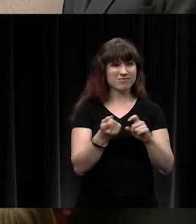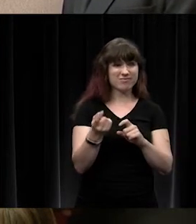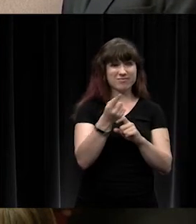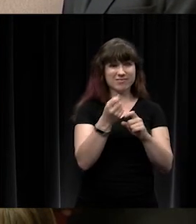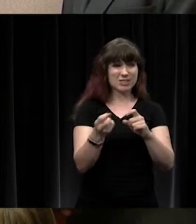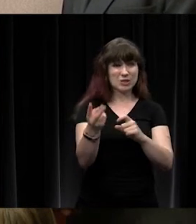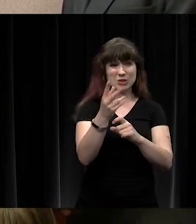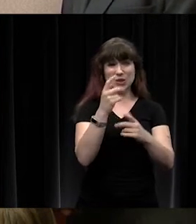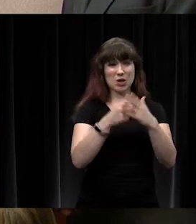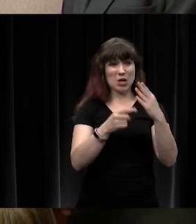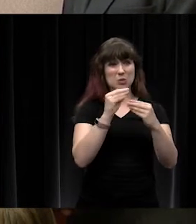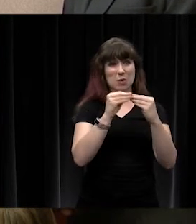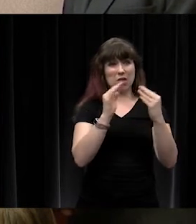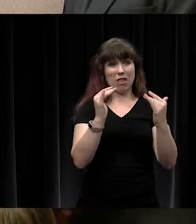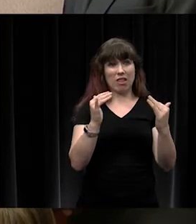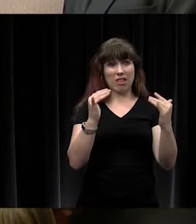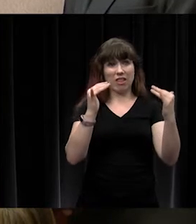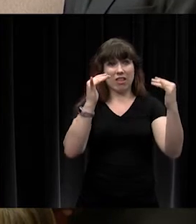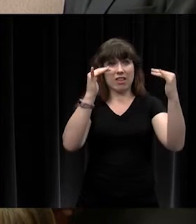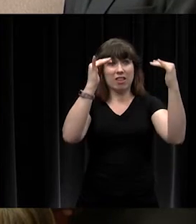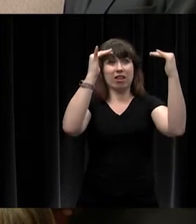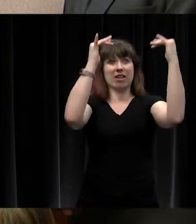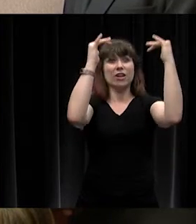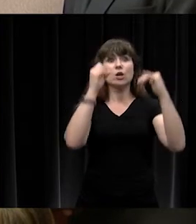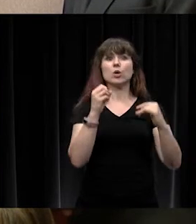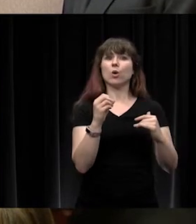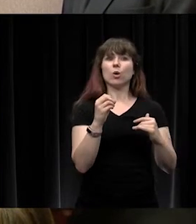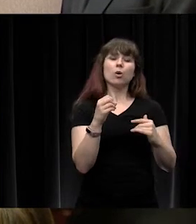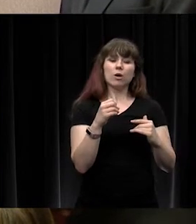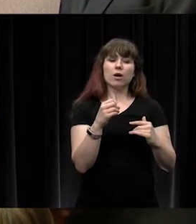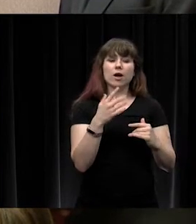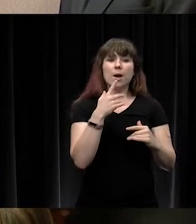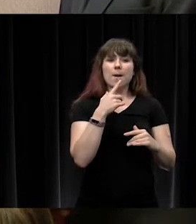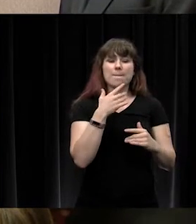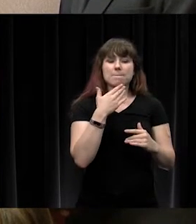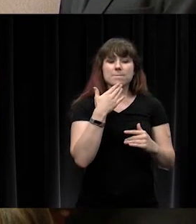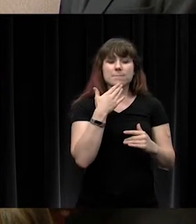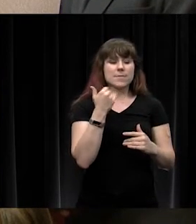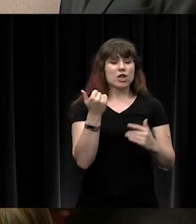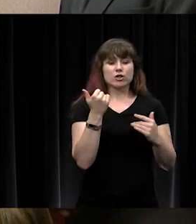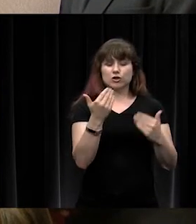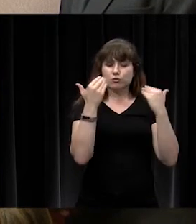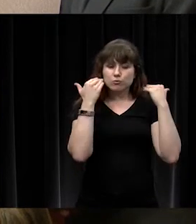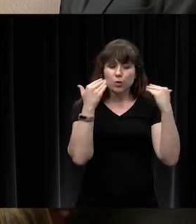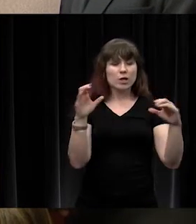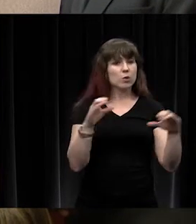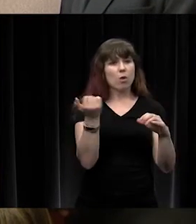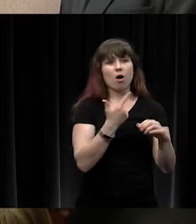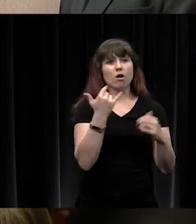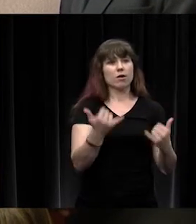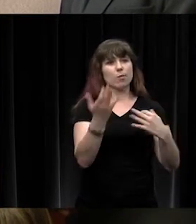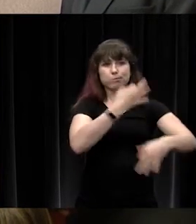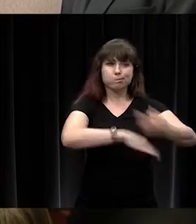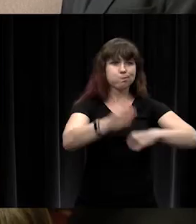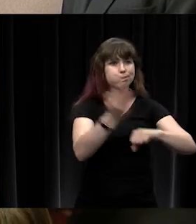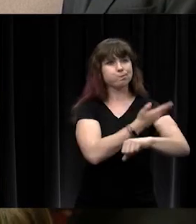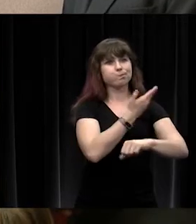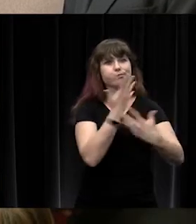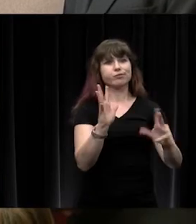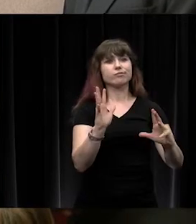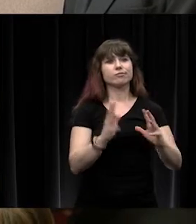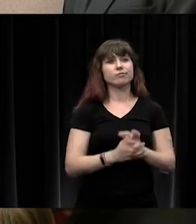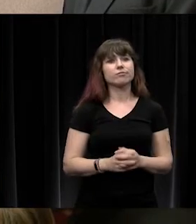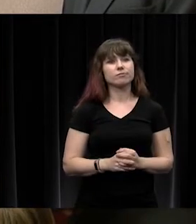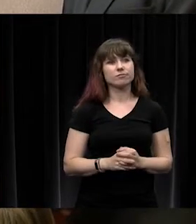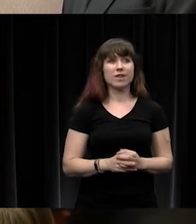efficient cost-wise if we do it now versus trying to phase it over 6 years or 10 years or whatever it would take. Okay. And we have the